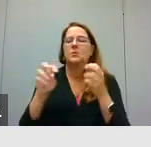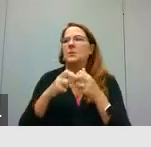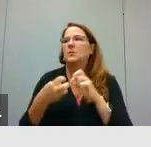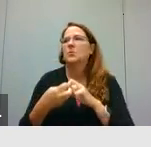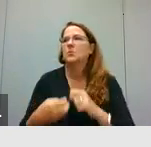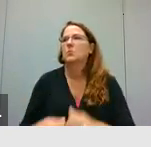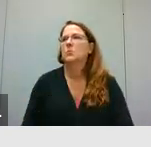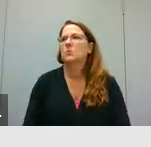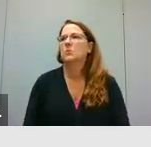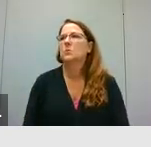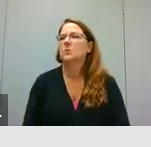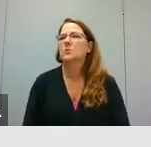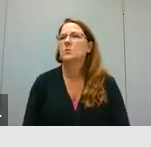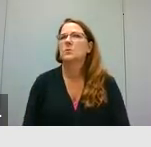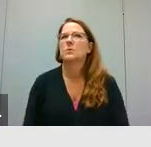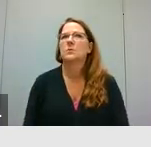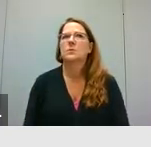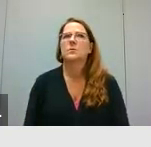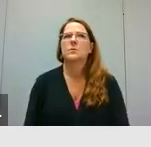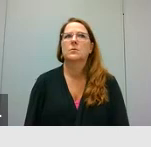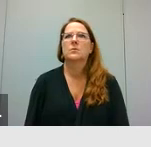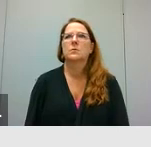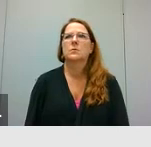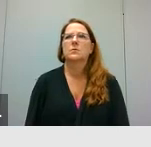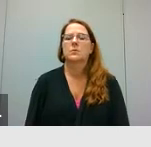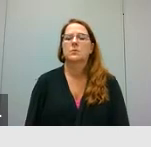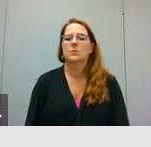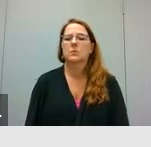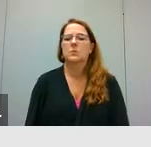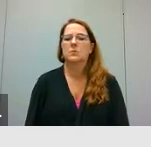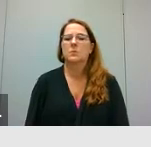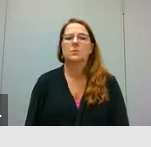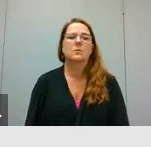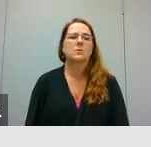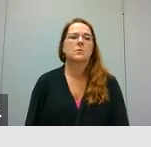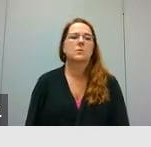you. And assign her, yeah, captioning. She's there.